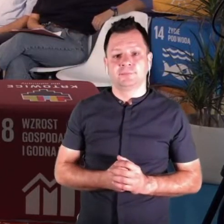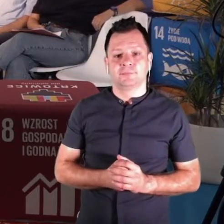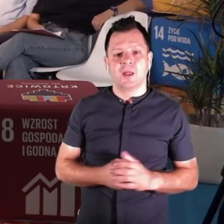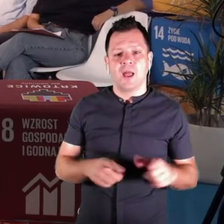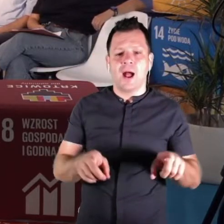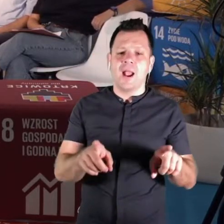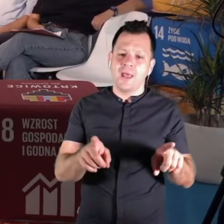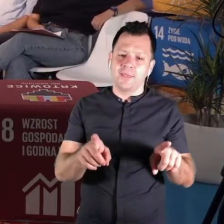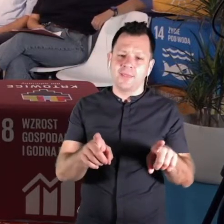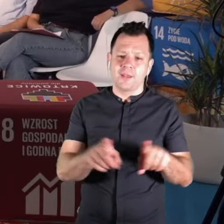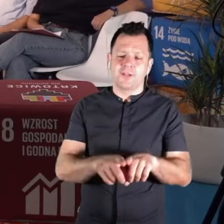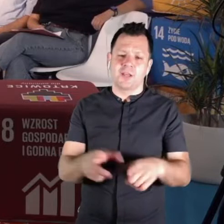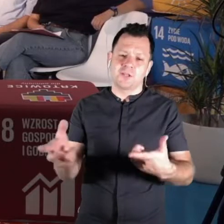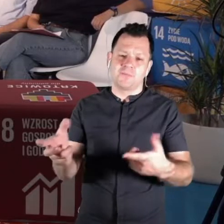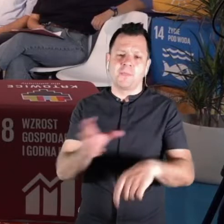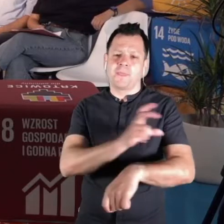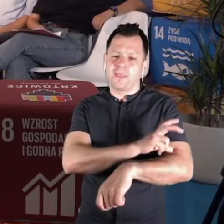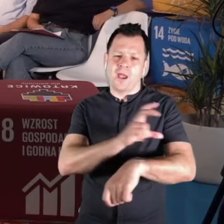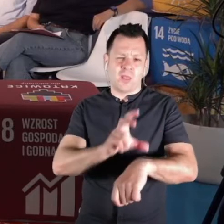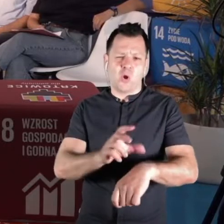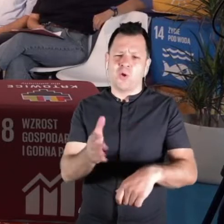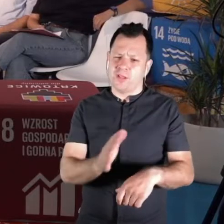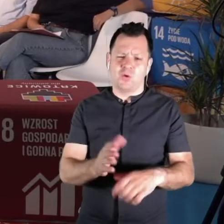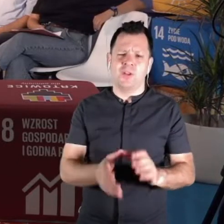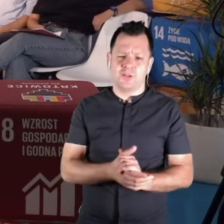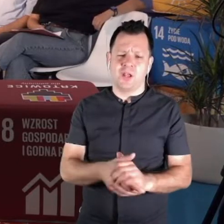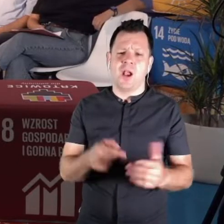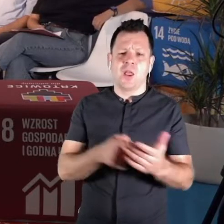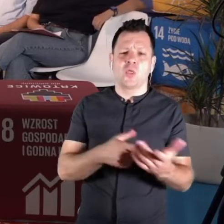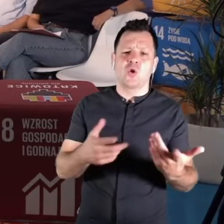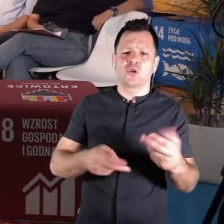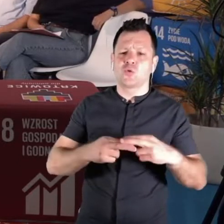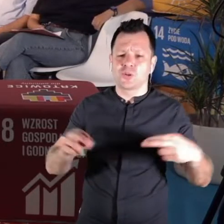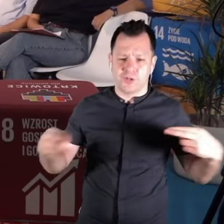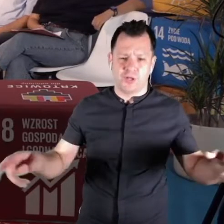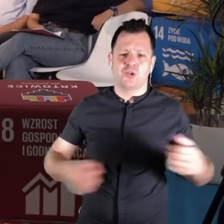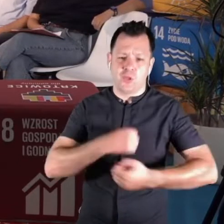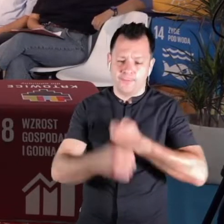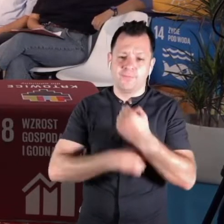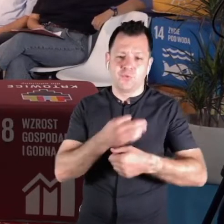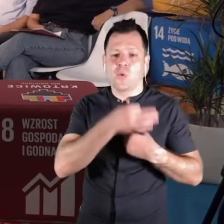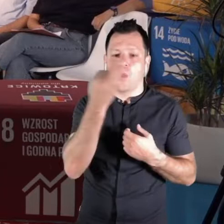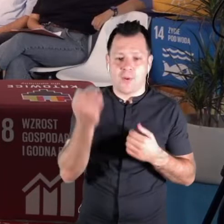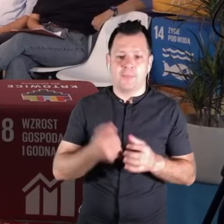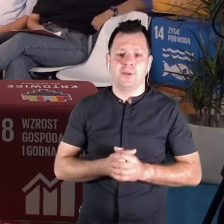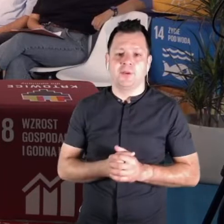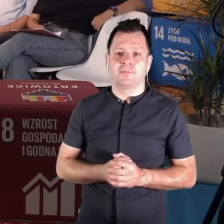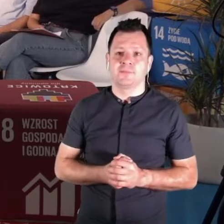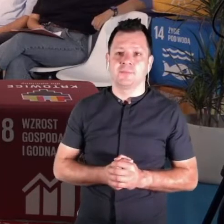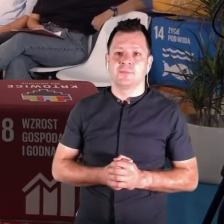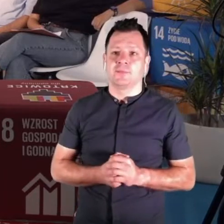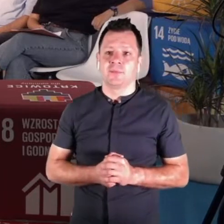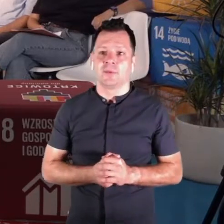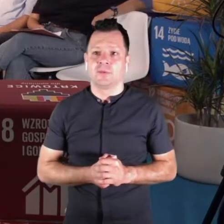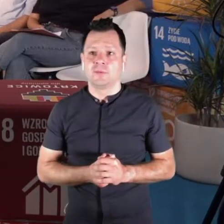we discussed between 2 platforms, Consul and Decidim. They are 2 based on the same code. One is from Madrid and one